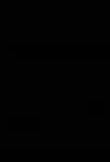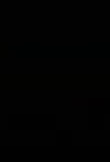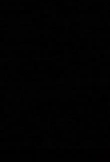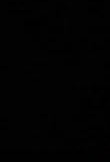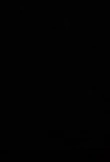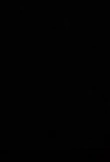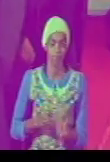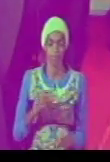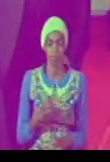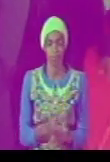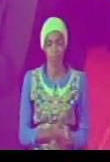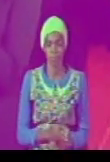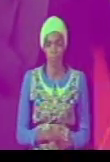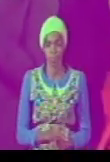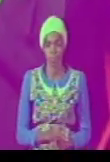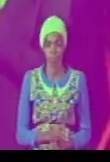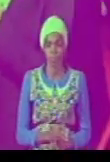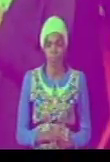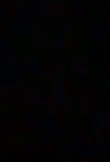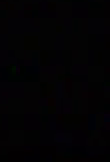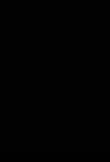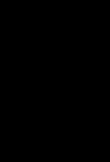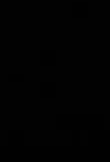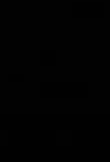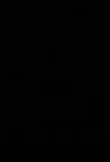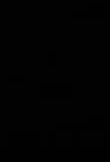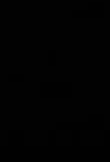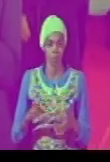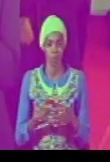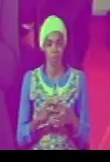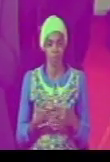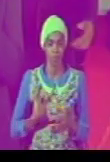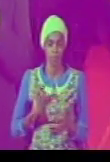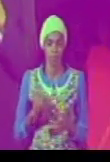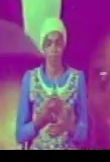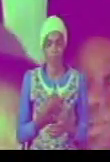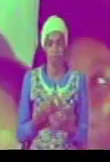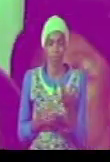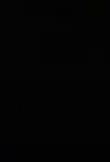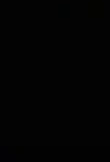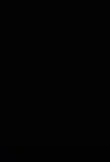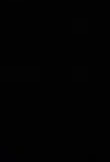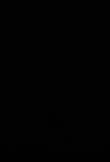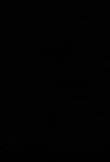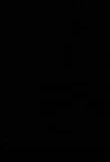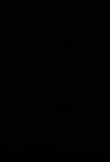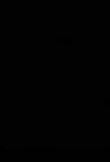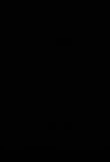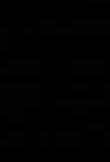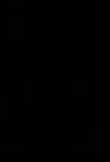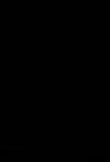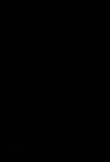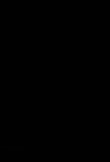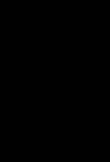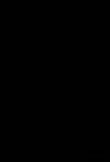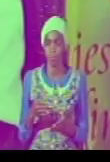Lord, if we join our hands together and do the which is right, we can change.